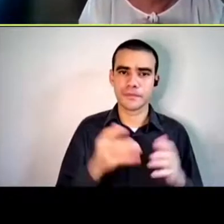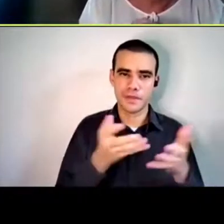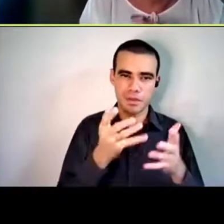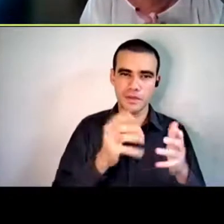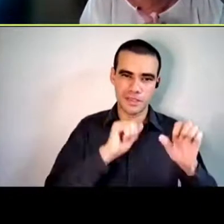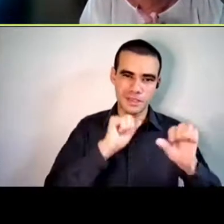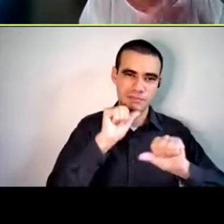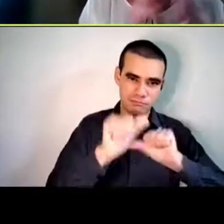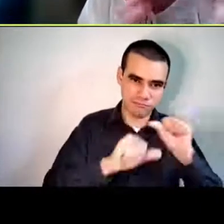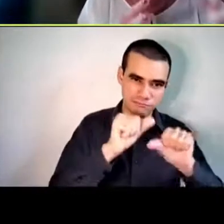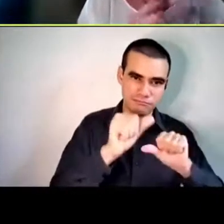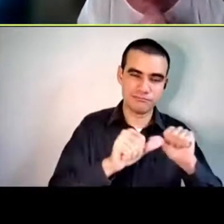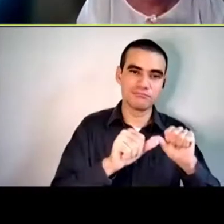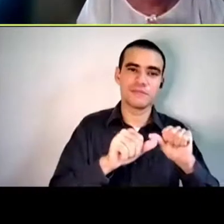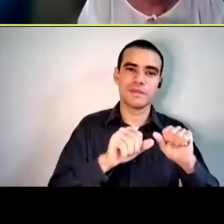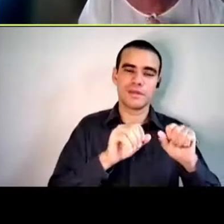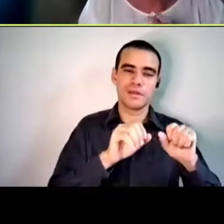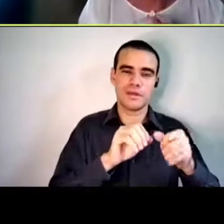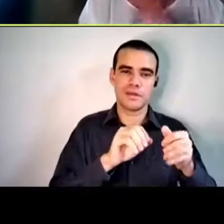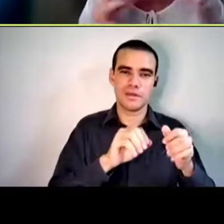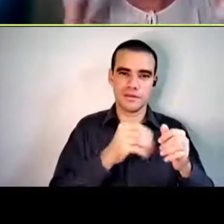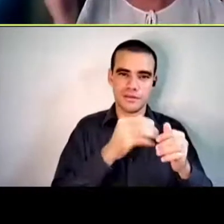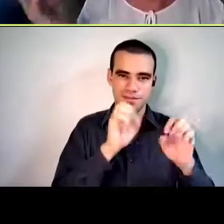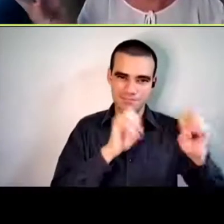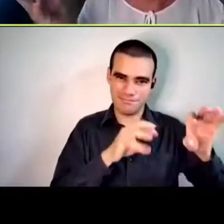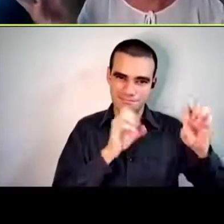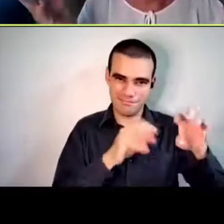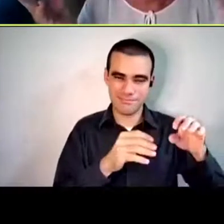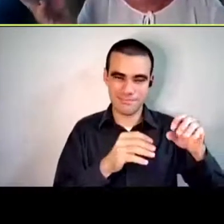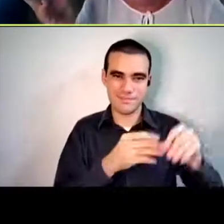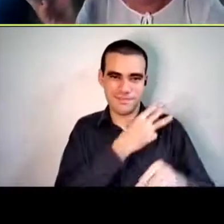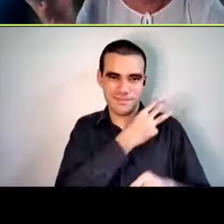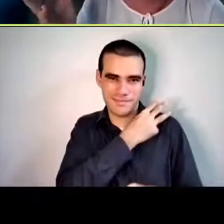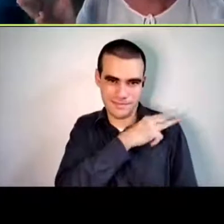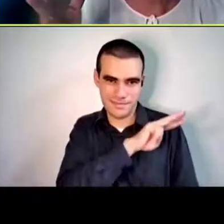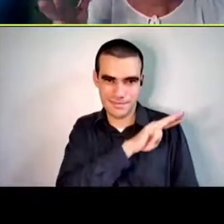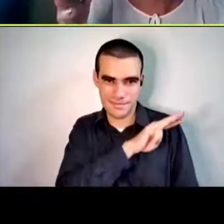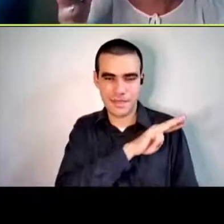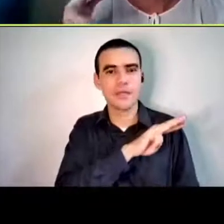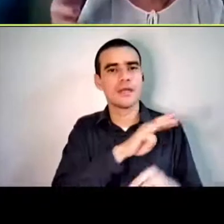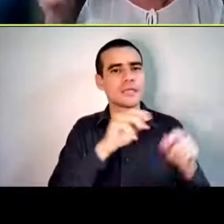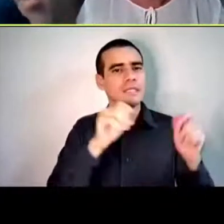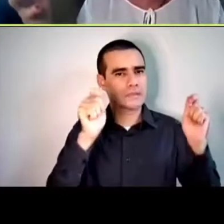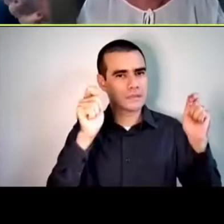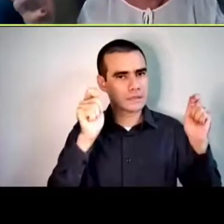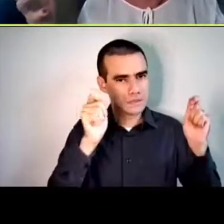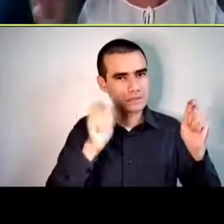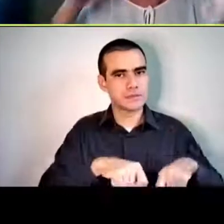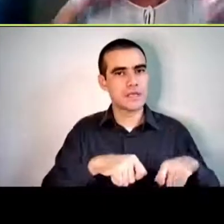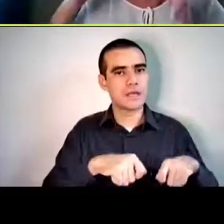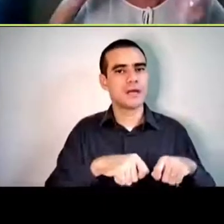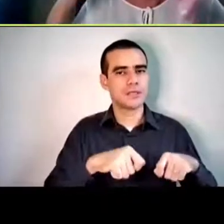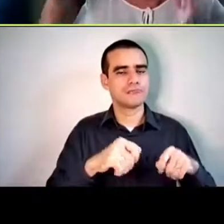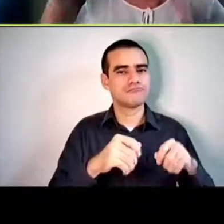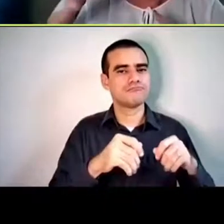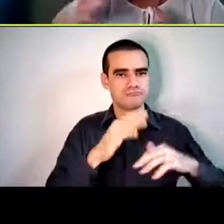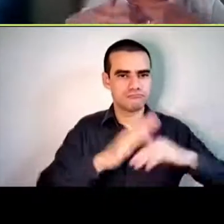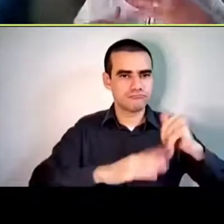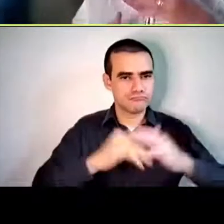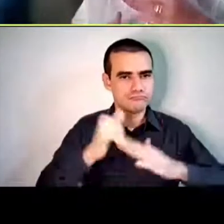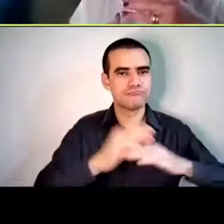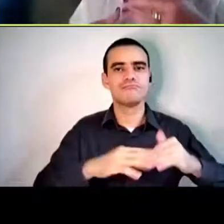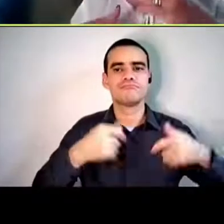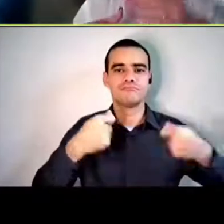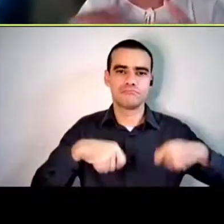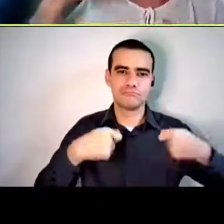And in the modification in the curriculum of the high school, there is a possibility, but we need to have